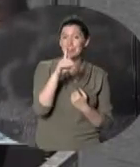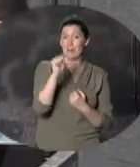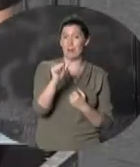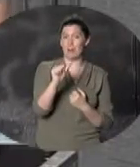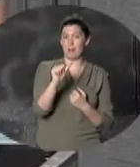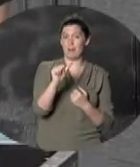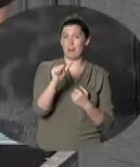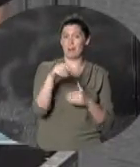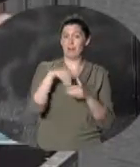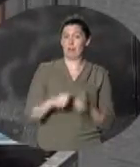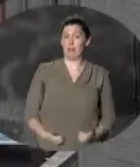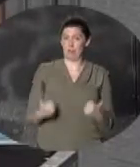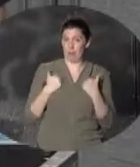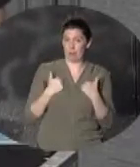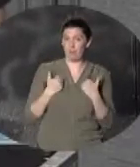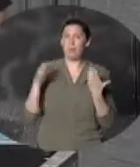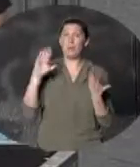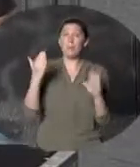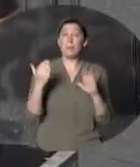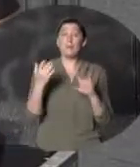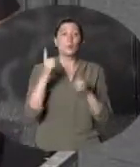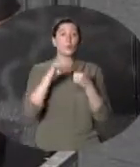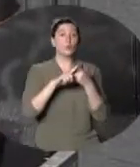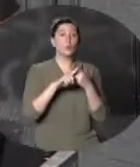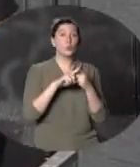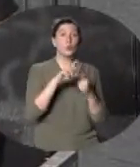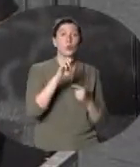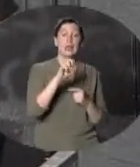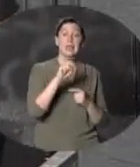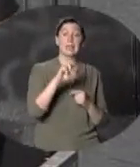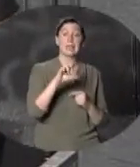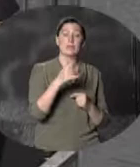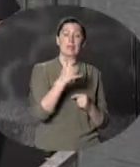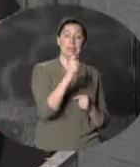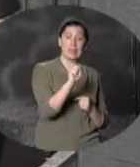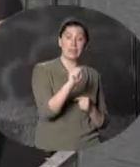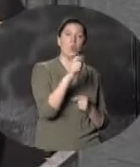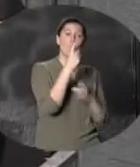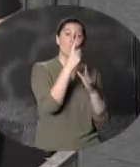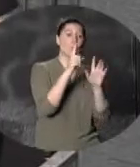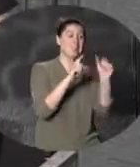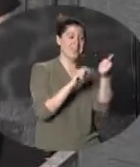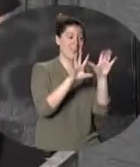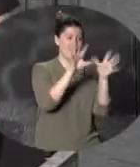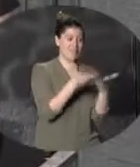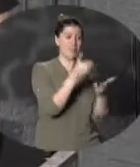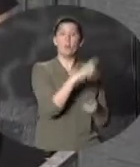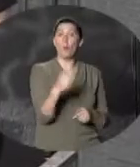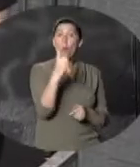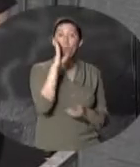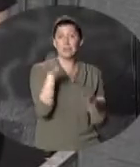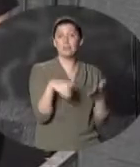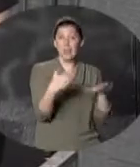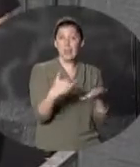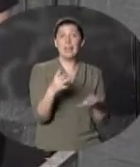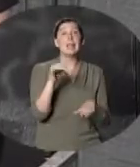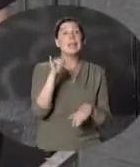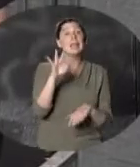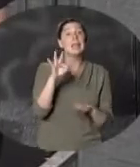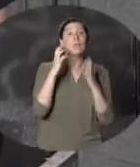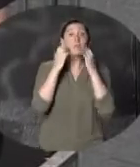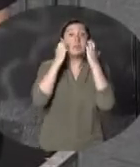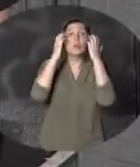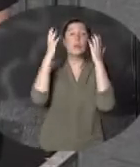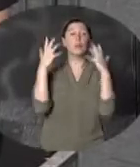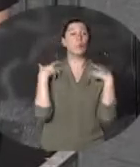illness. Comparing that, though, with measles encephalitis, 1 in 10 of those people will die. And again, thinking that once you've recovered from measles, you're not out of the